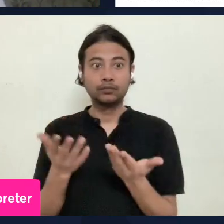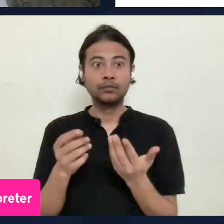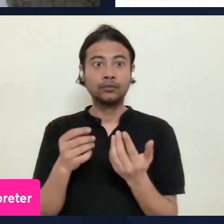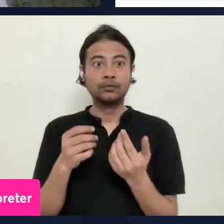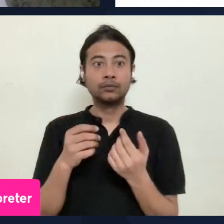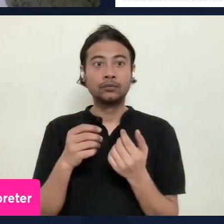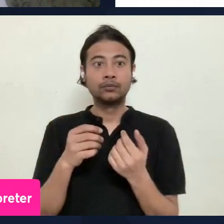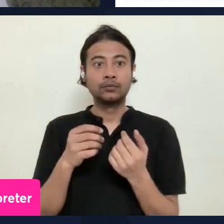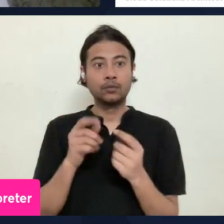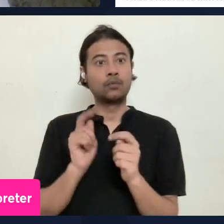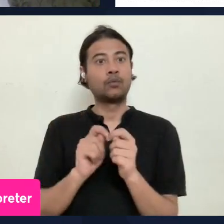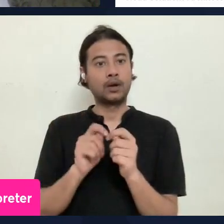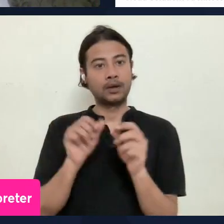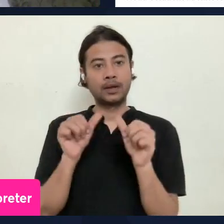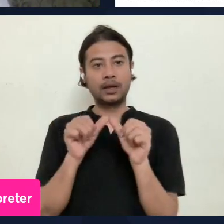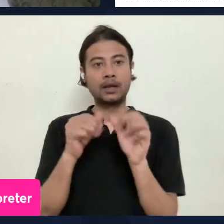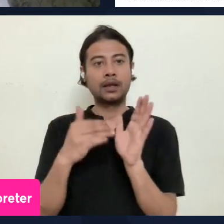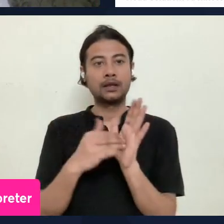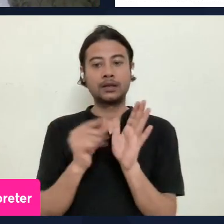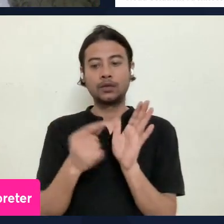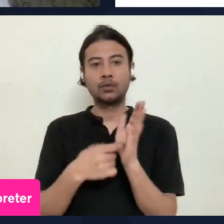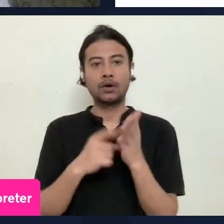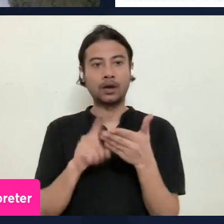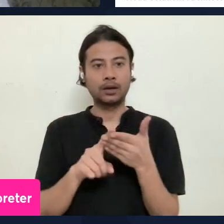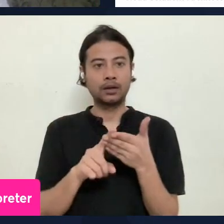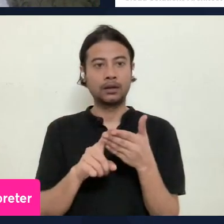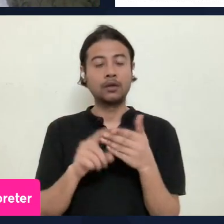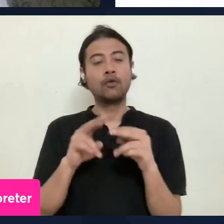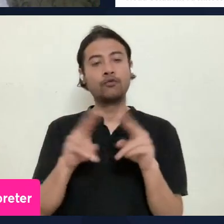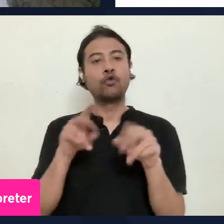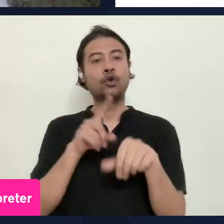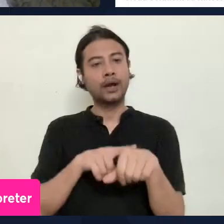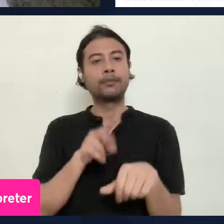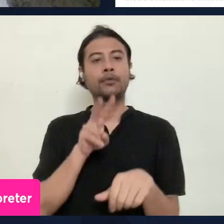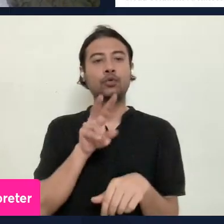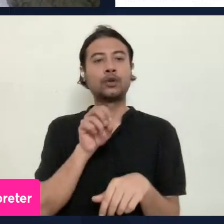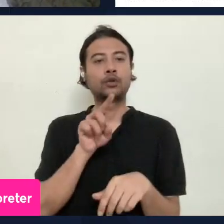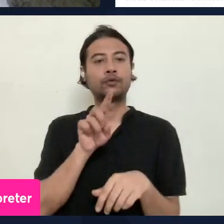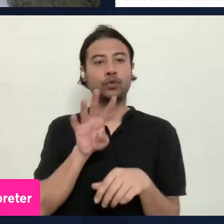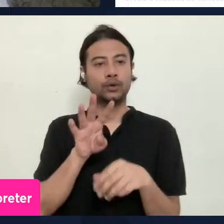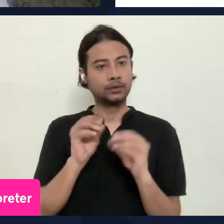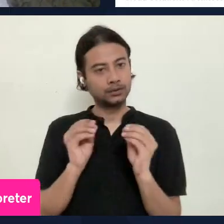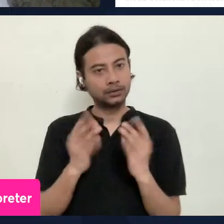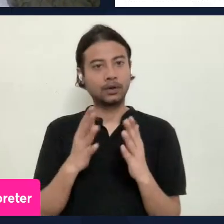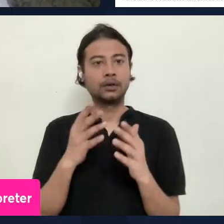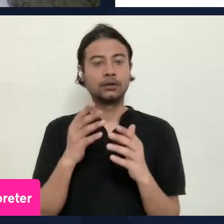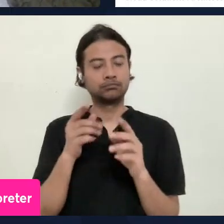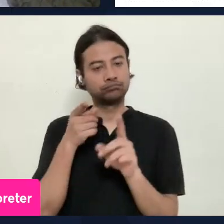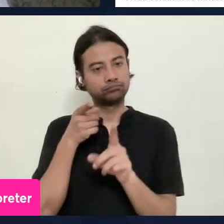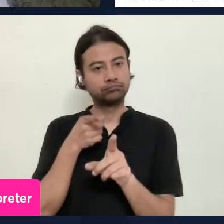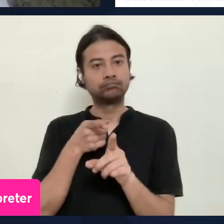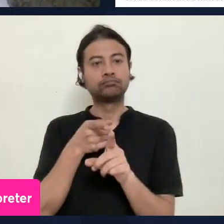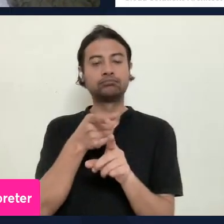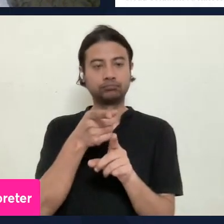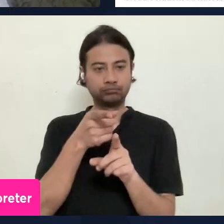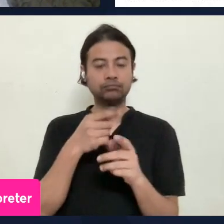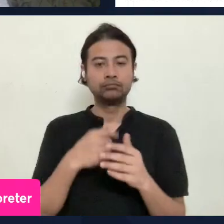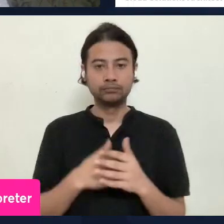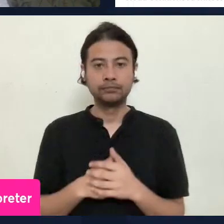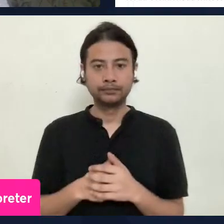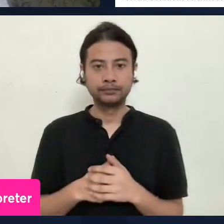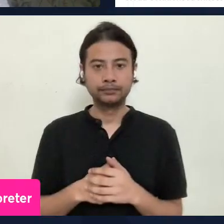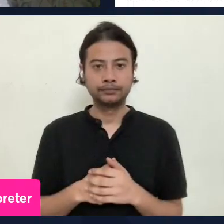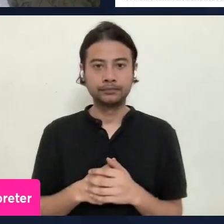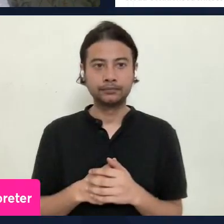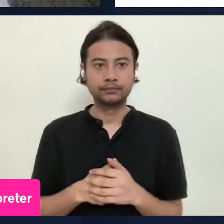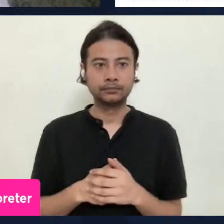and through various roles. And as you said, now I'm on the pre-sales side of the fence. So let's